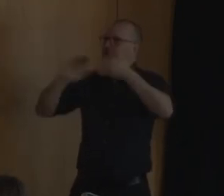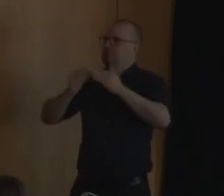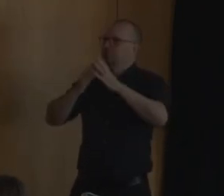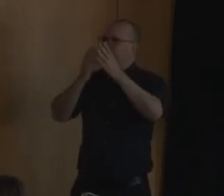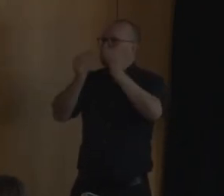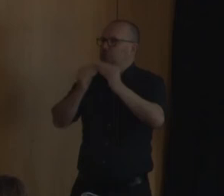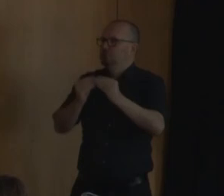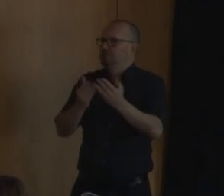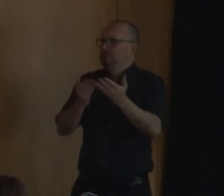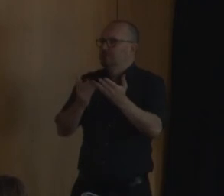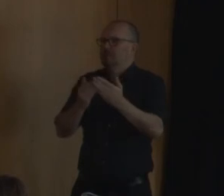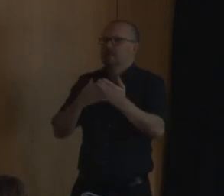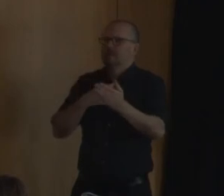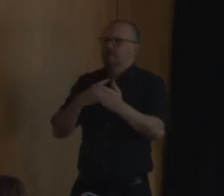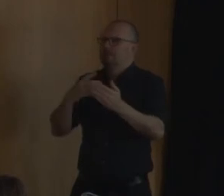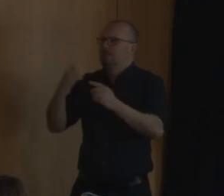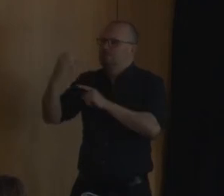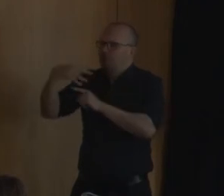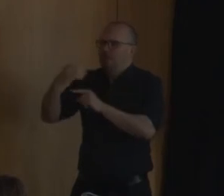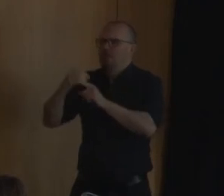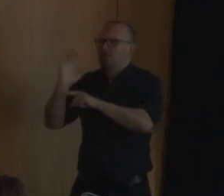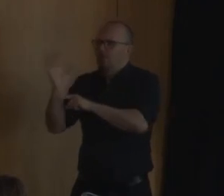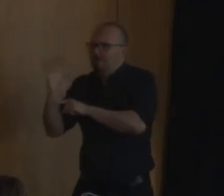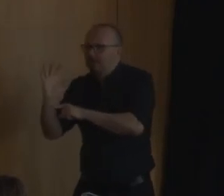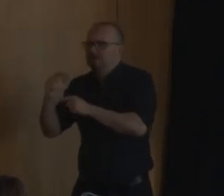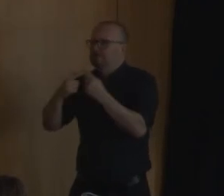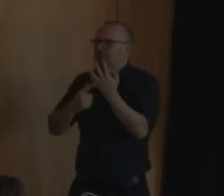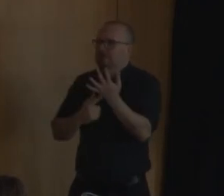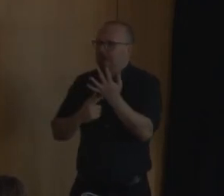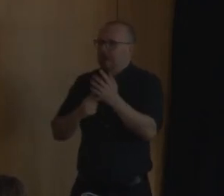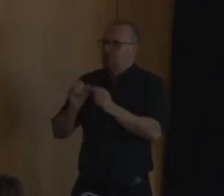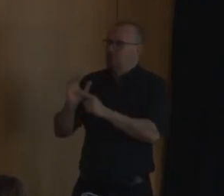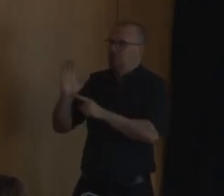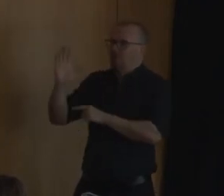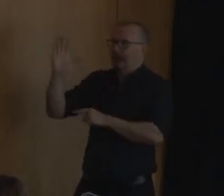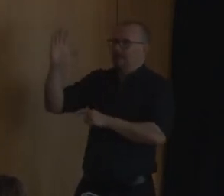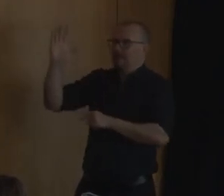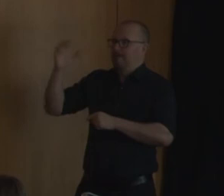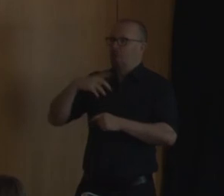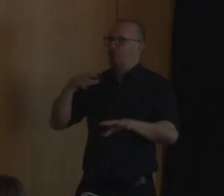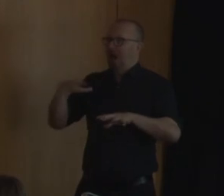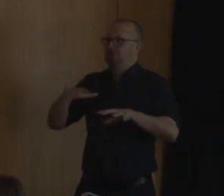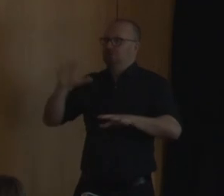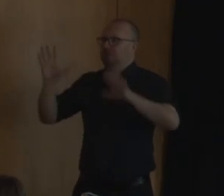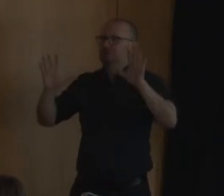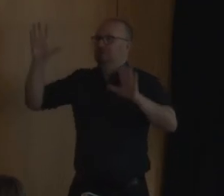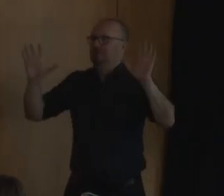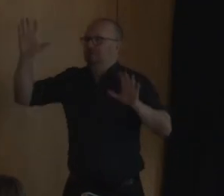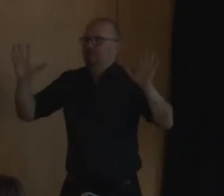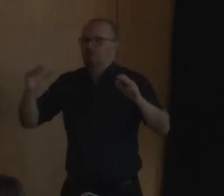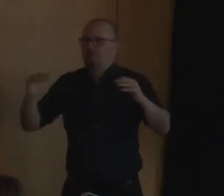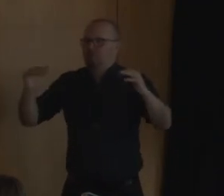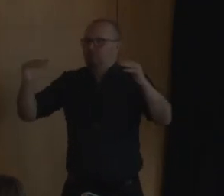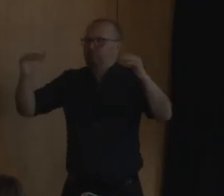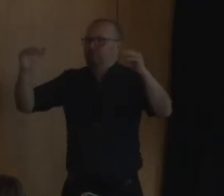Less dairy, more windmills, etc. And the environment around you changes the more action you take until you win and reach carbon